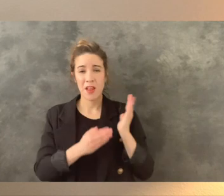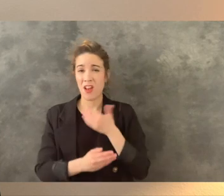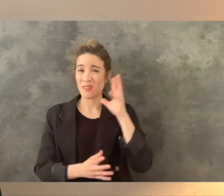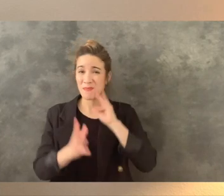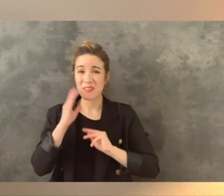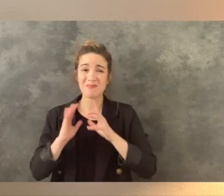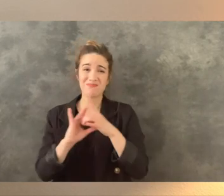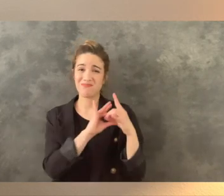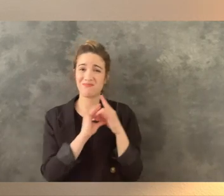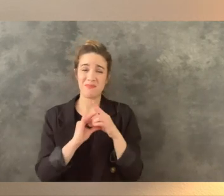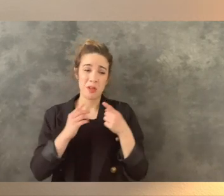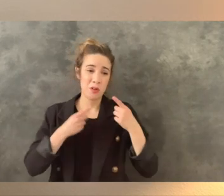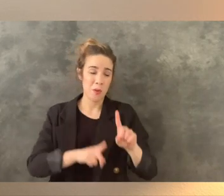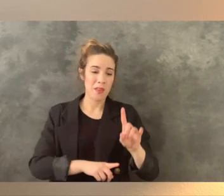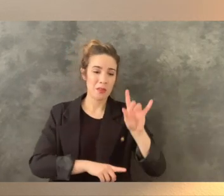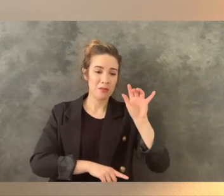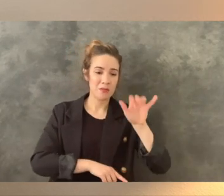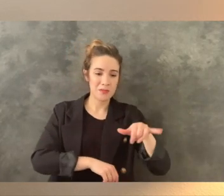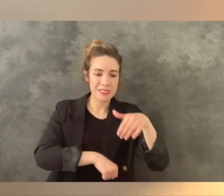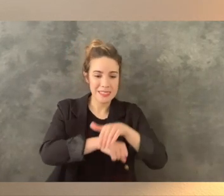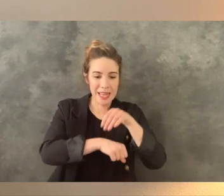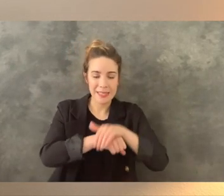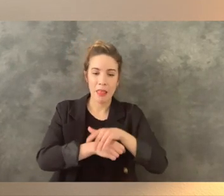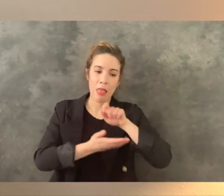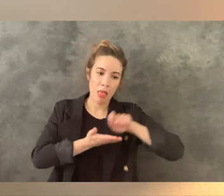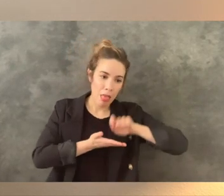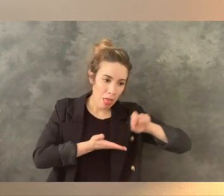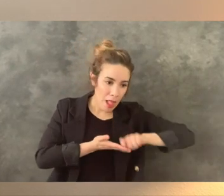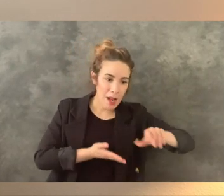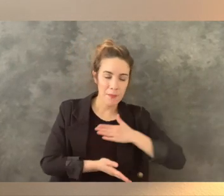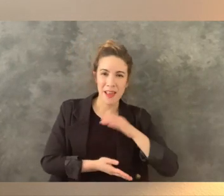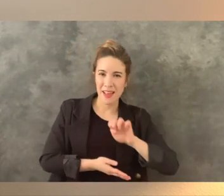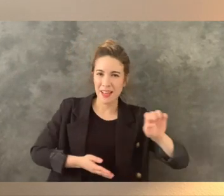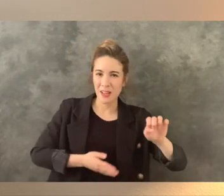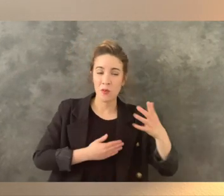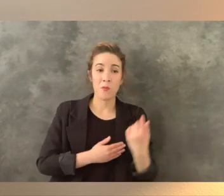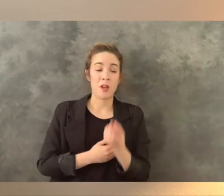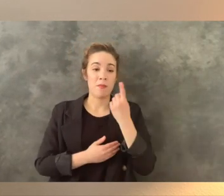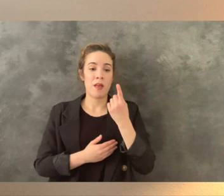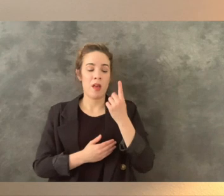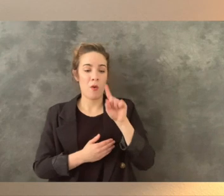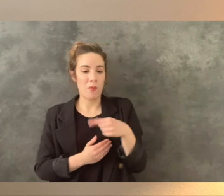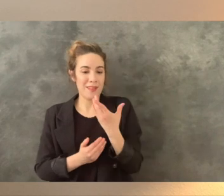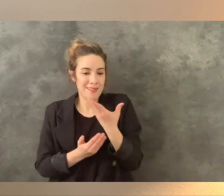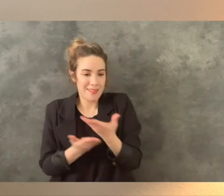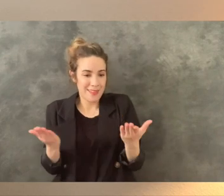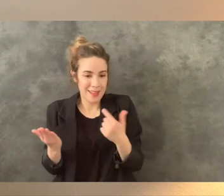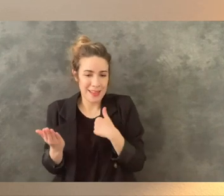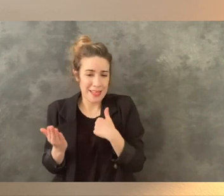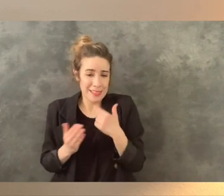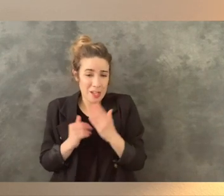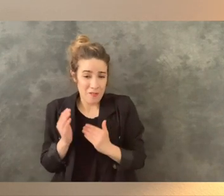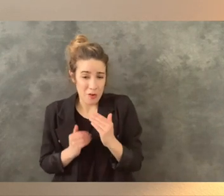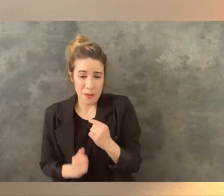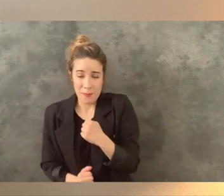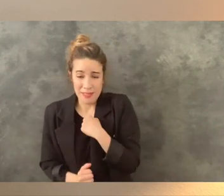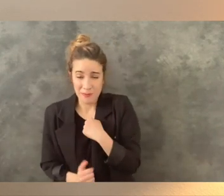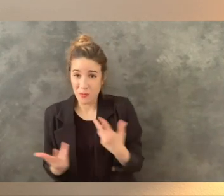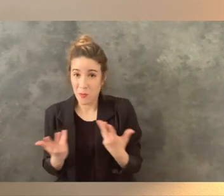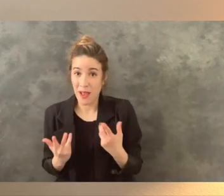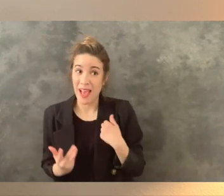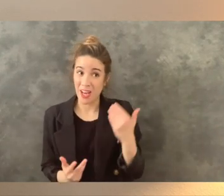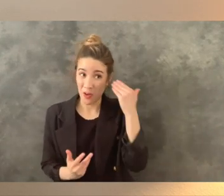tie us together. During those painfully late nights spent writing my EE, one of the only things that comforted me was I knew there are at least 20 of you still up with